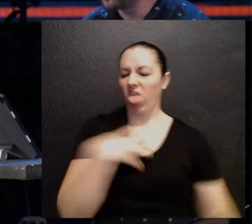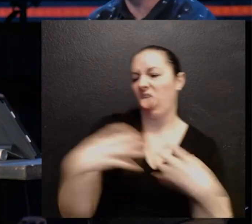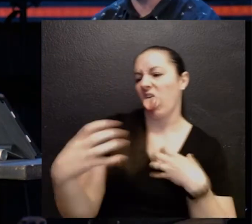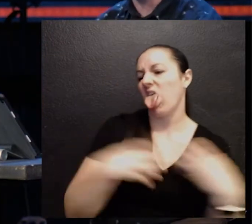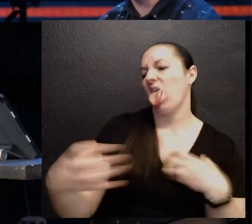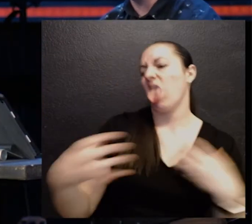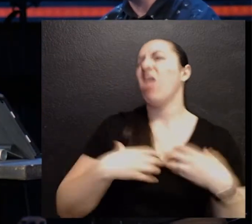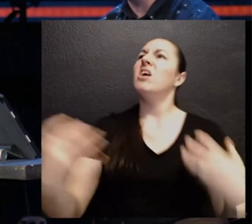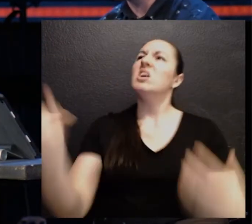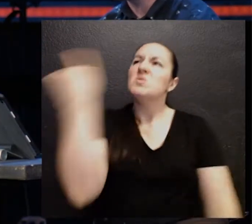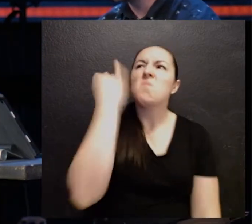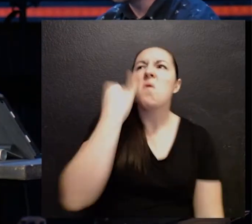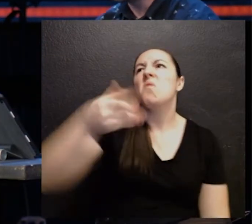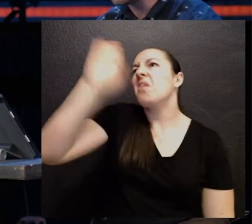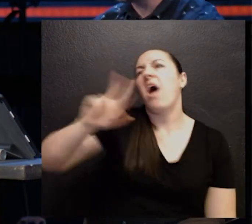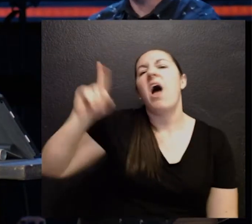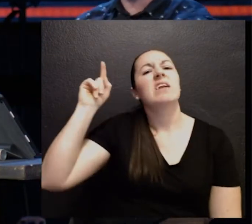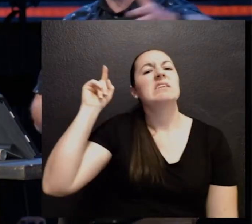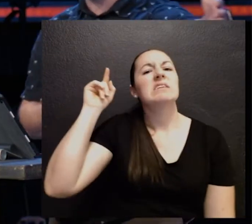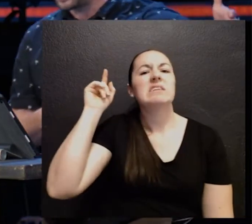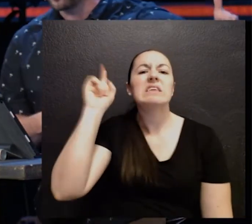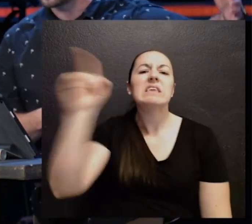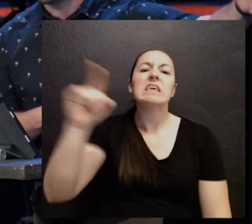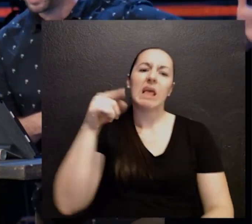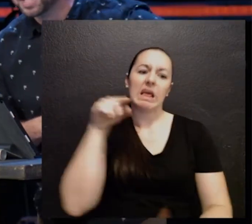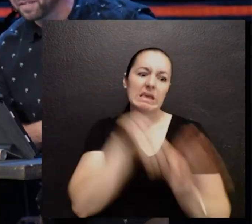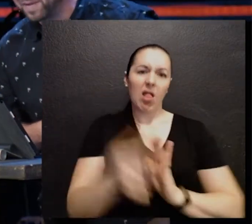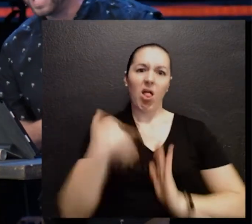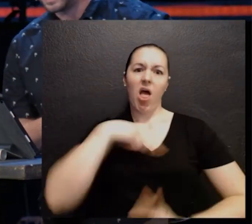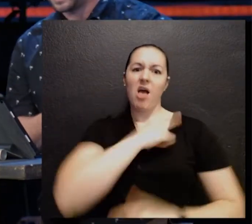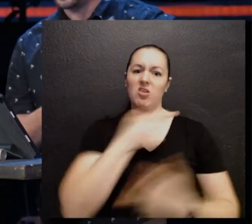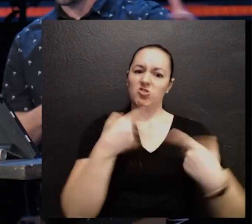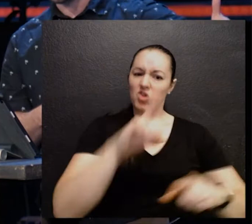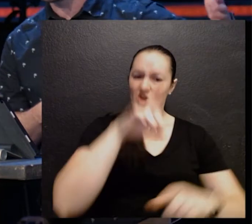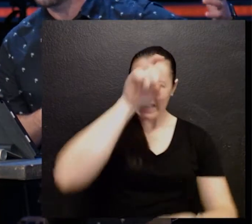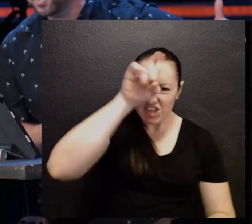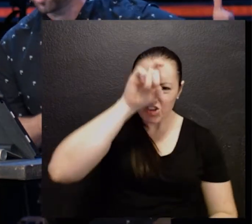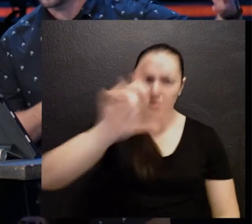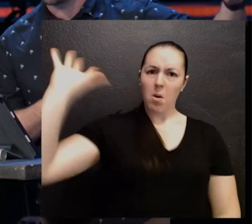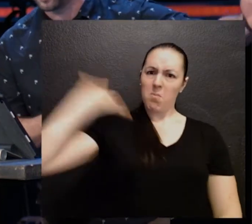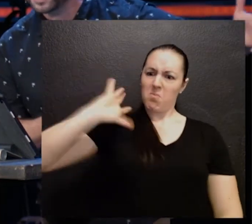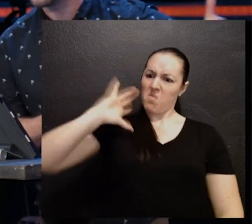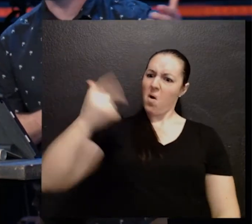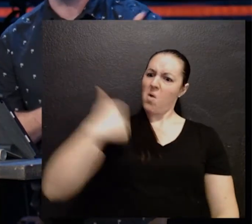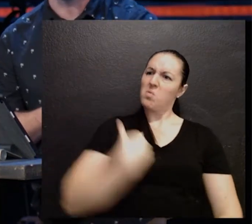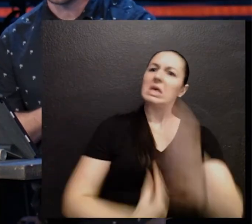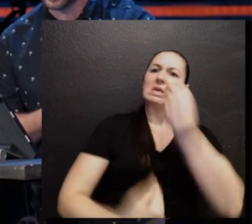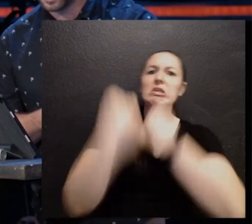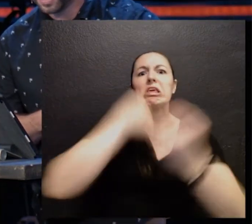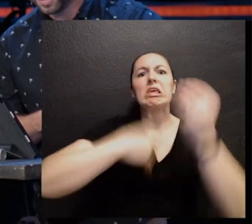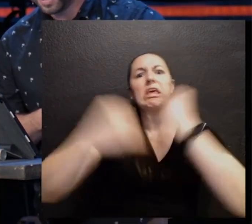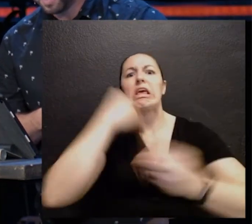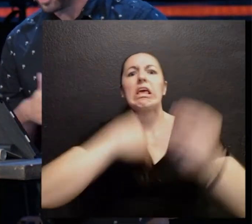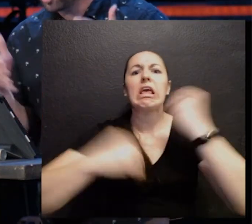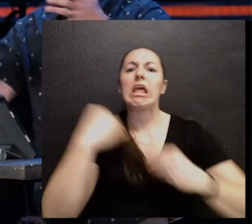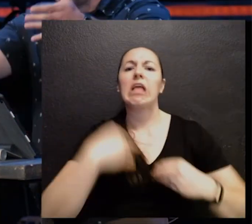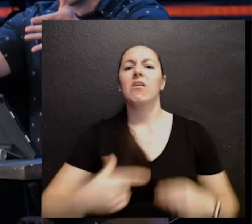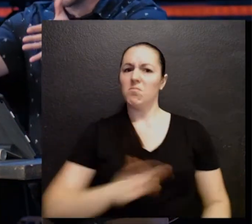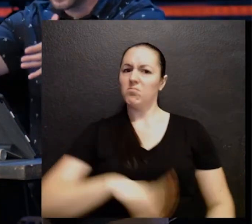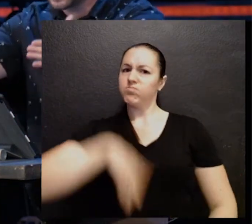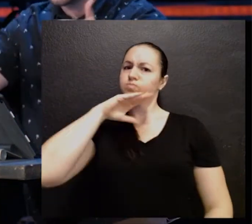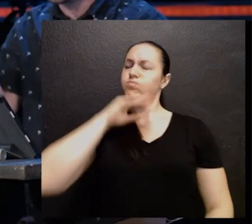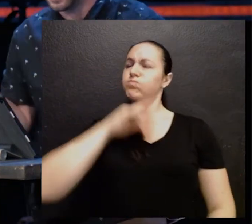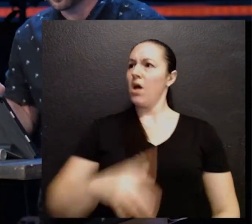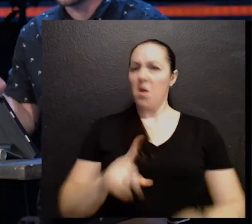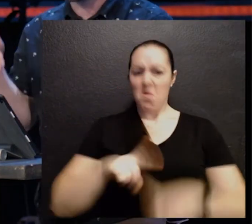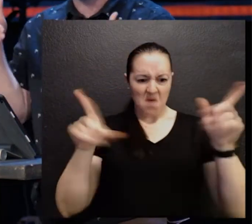by the Lord's hand in Egypt. There we sat around with pots of meat and ate all the food we wanted." No, you didn't. "But you brought